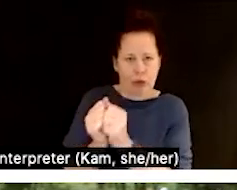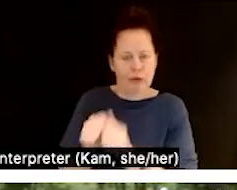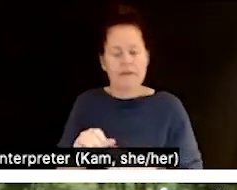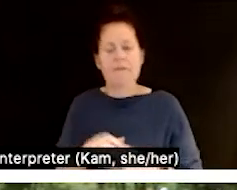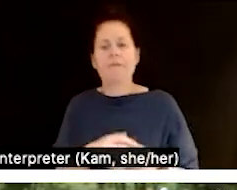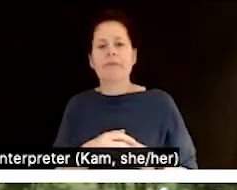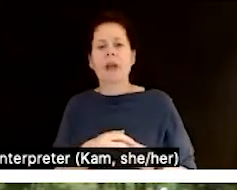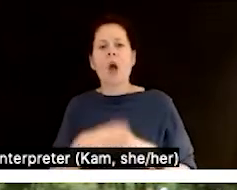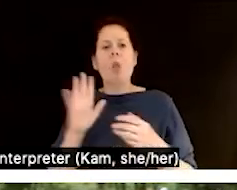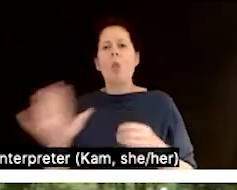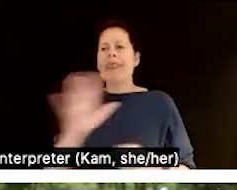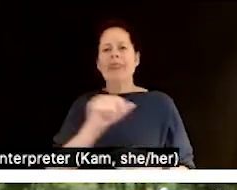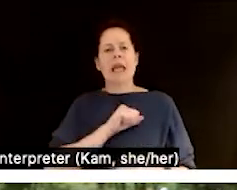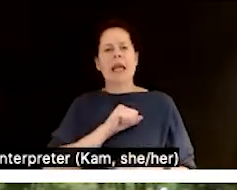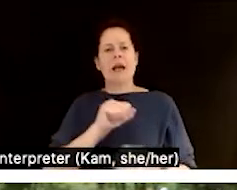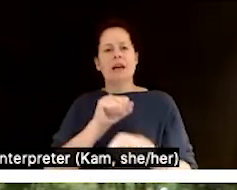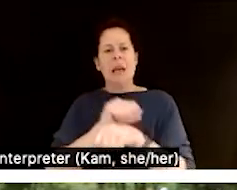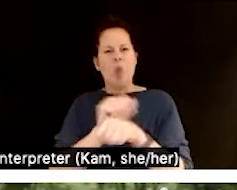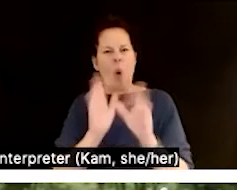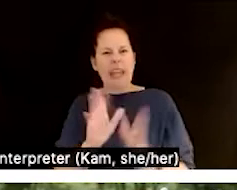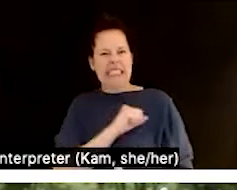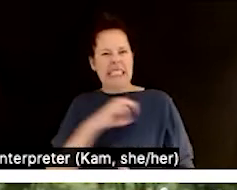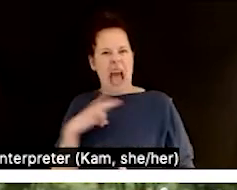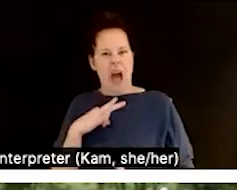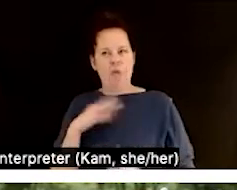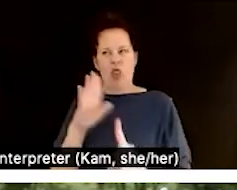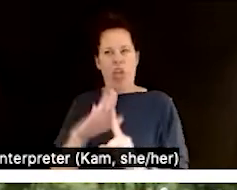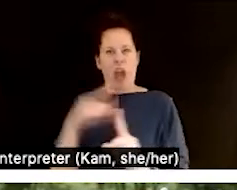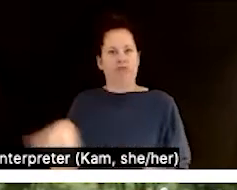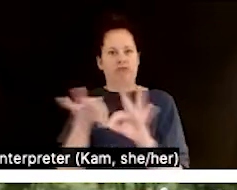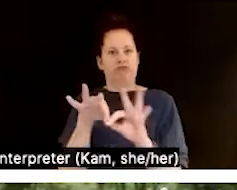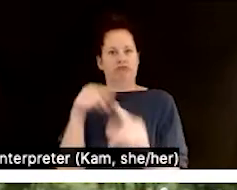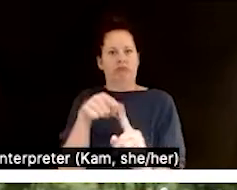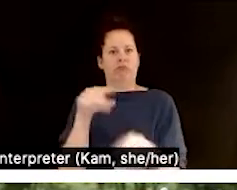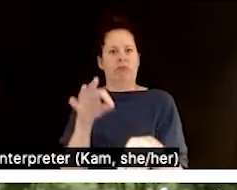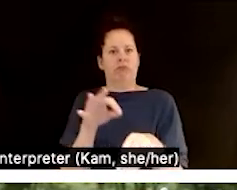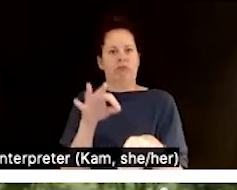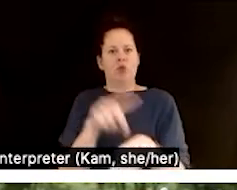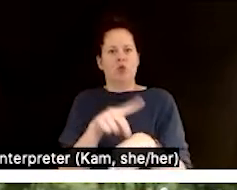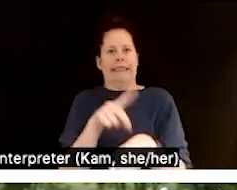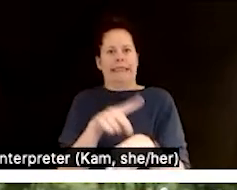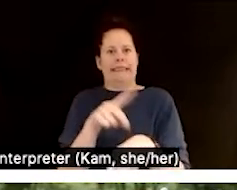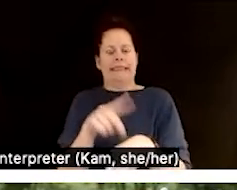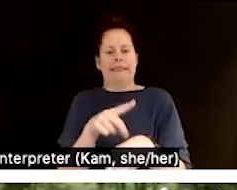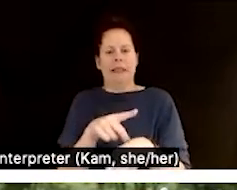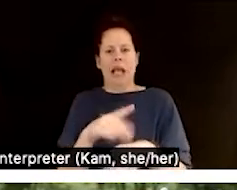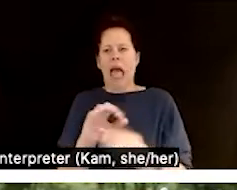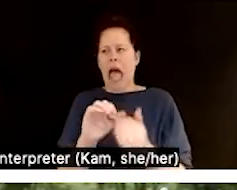job and what they're doing. See if there are ways that you can adapt those roles.